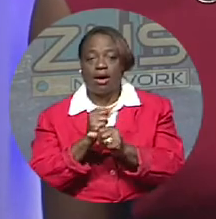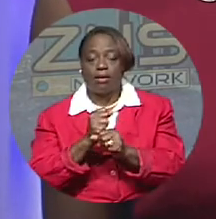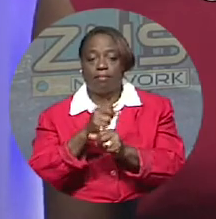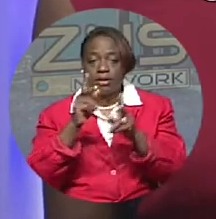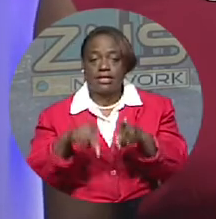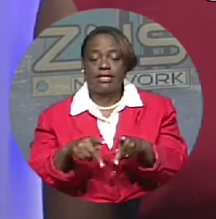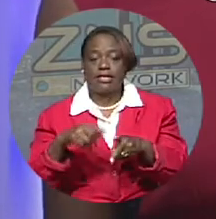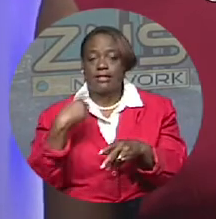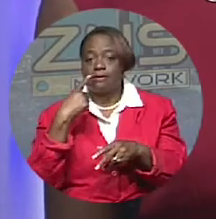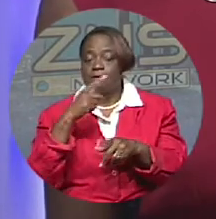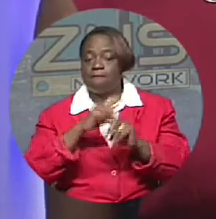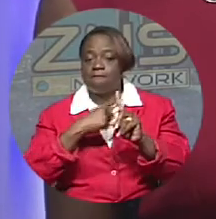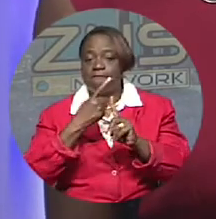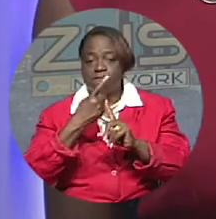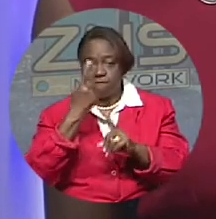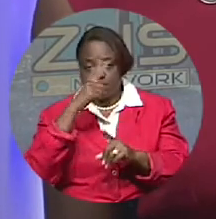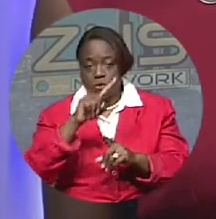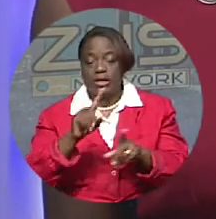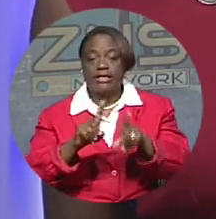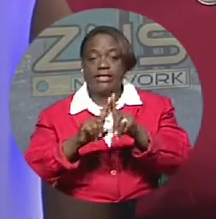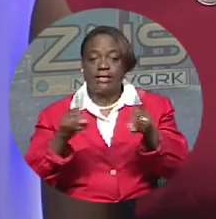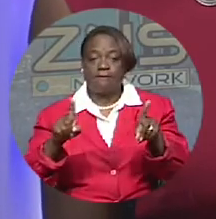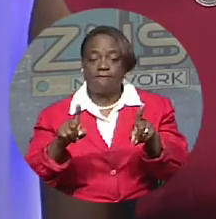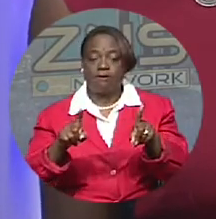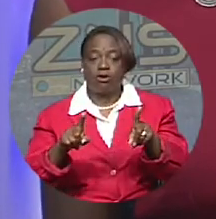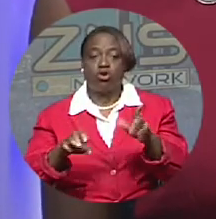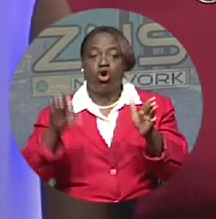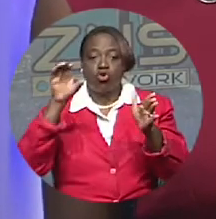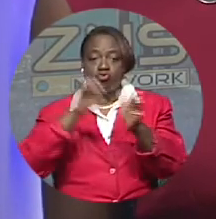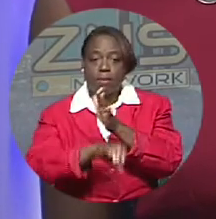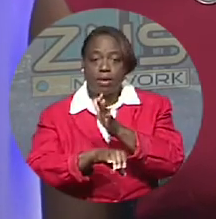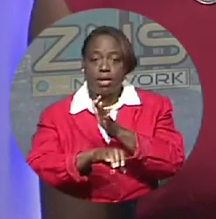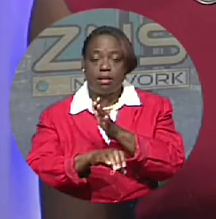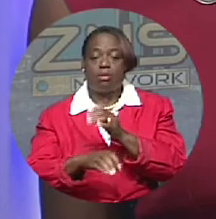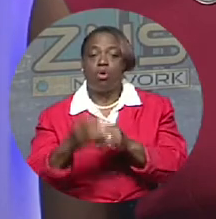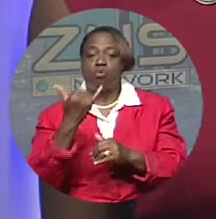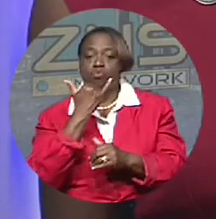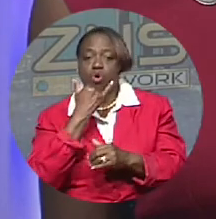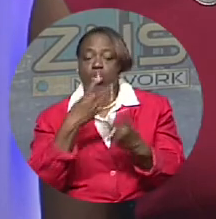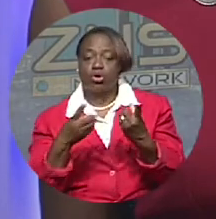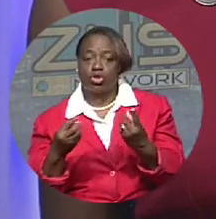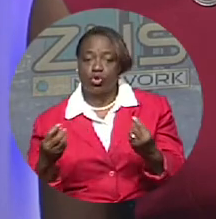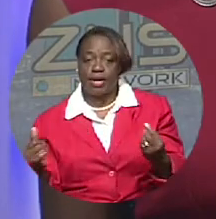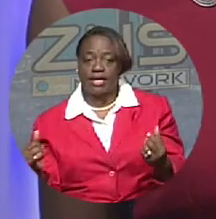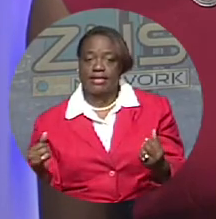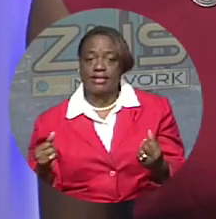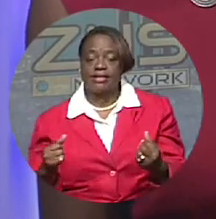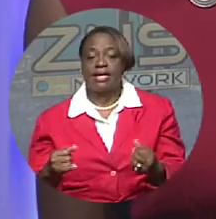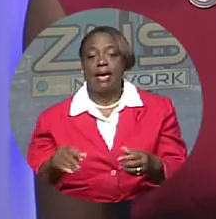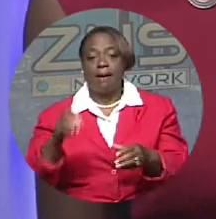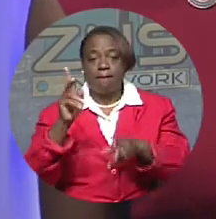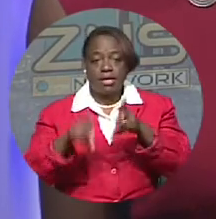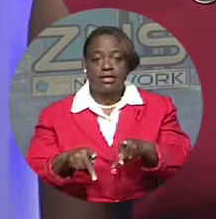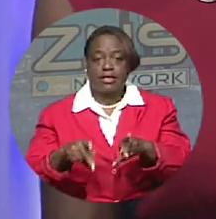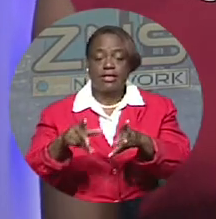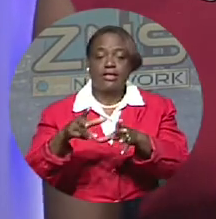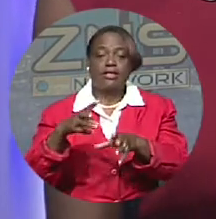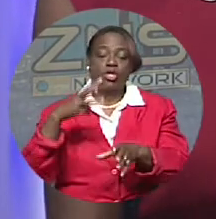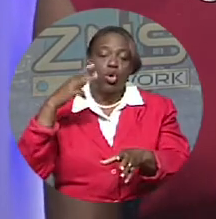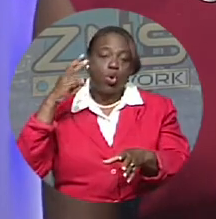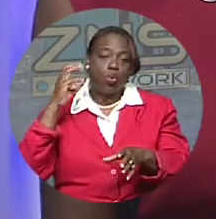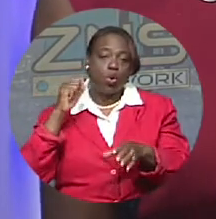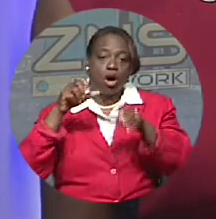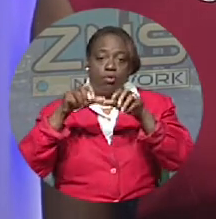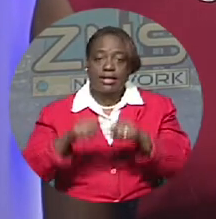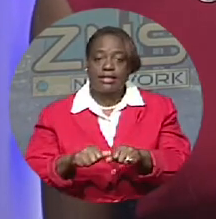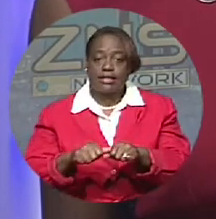offenses. During the operation, two vehicles suspected of being stolen were recovered, and two persons were arrested and taken into custody. 12